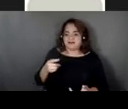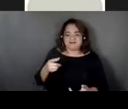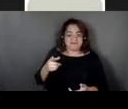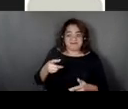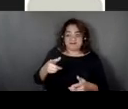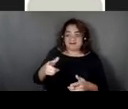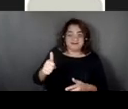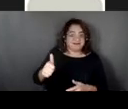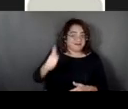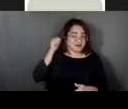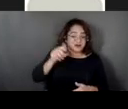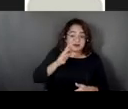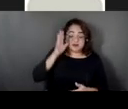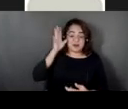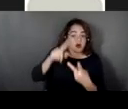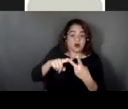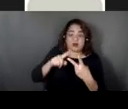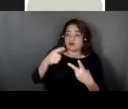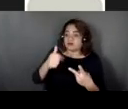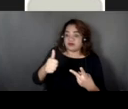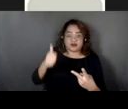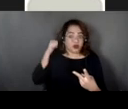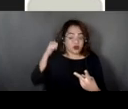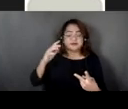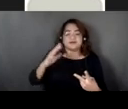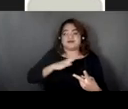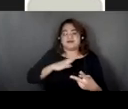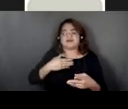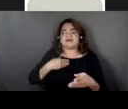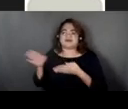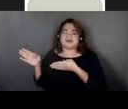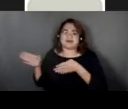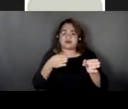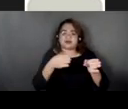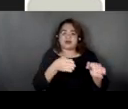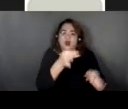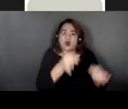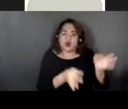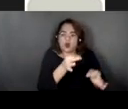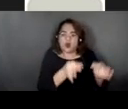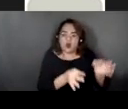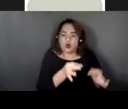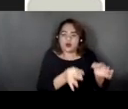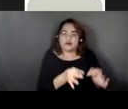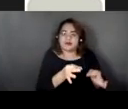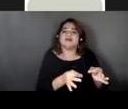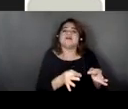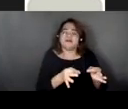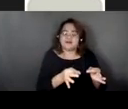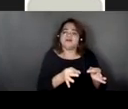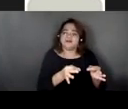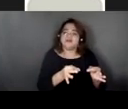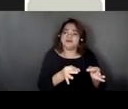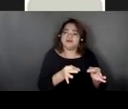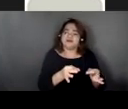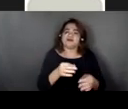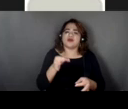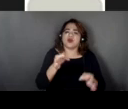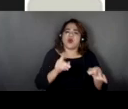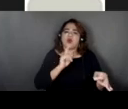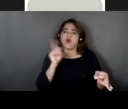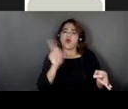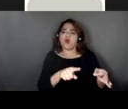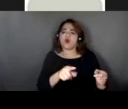the treatment. And it's never our preference to do so because of the strife that it can bring into the family. But there are